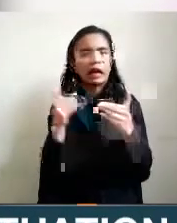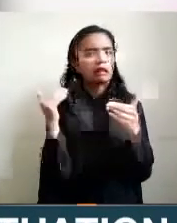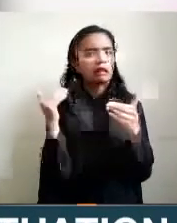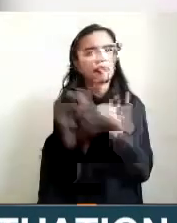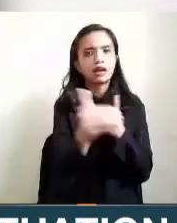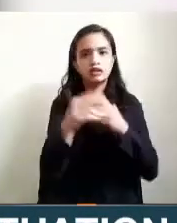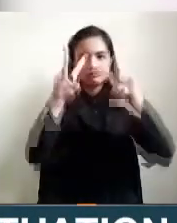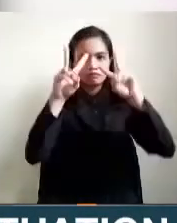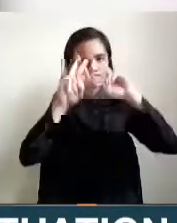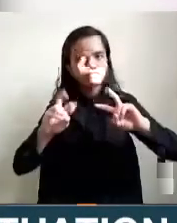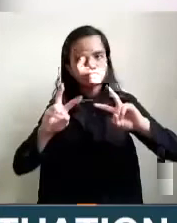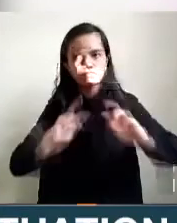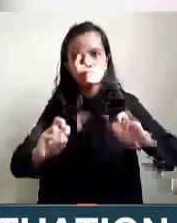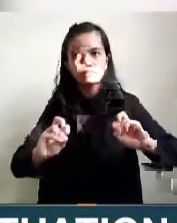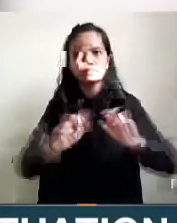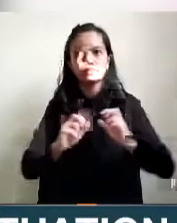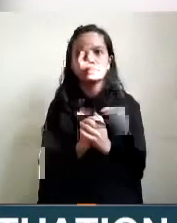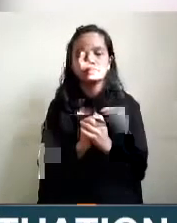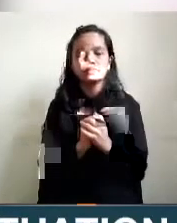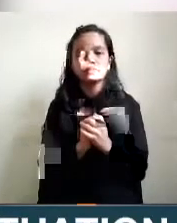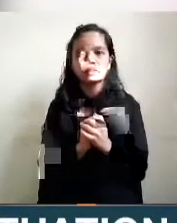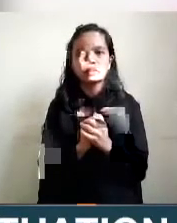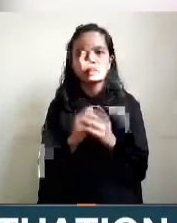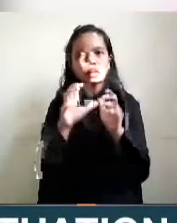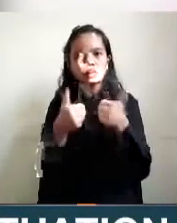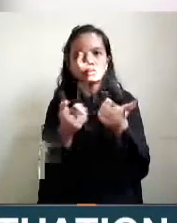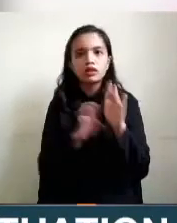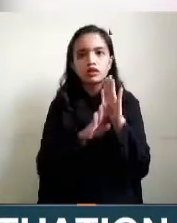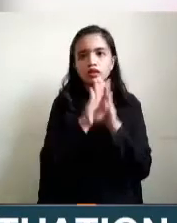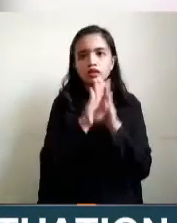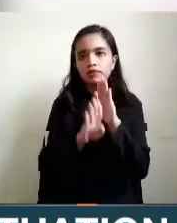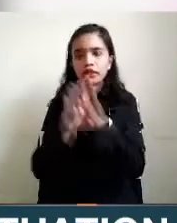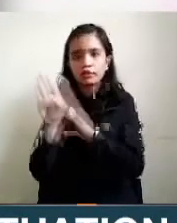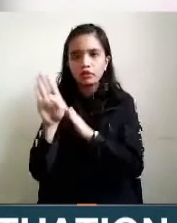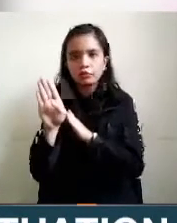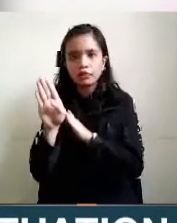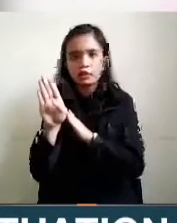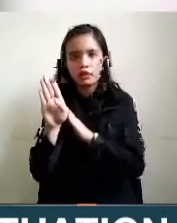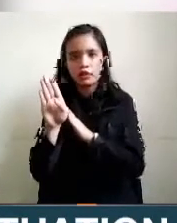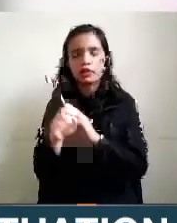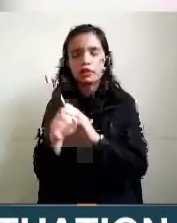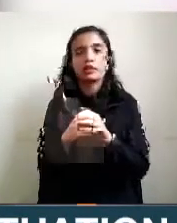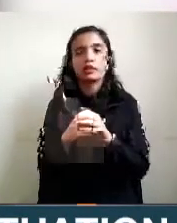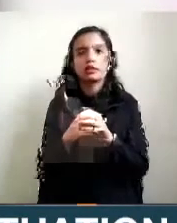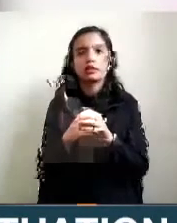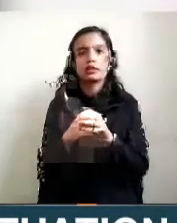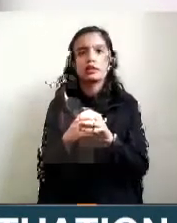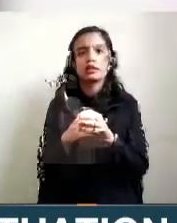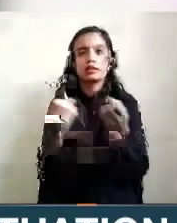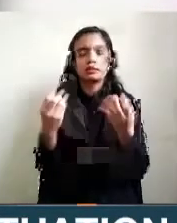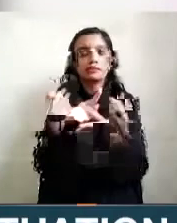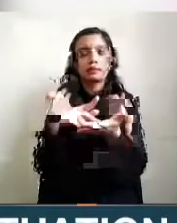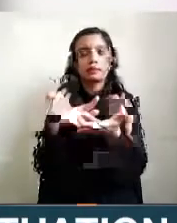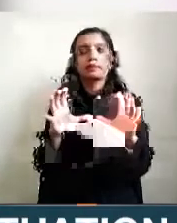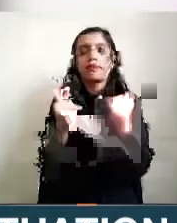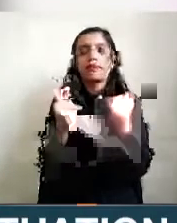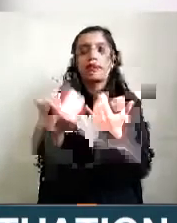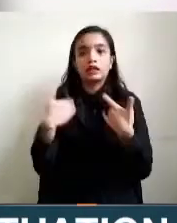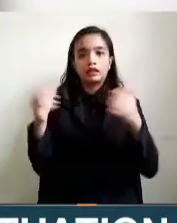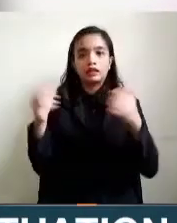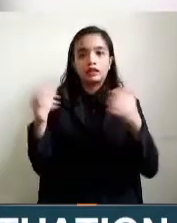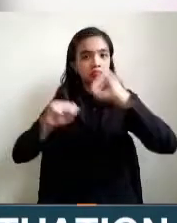and the development of this with many of the pharmaceutical companies and scientists that they have here.